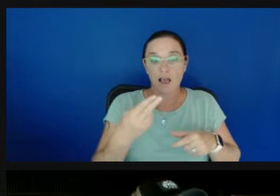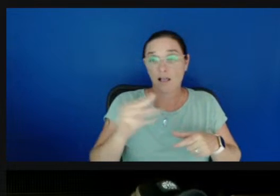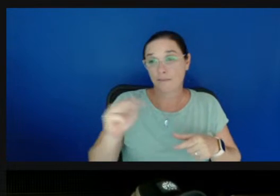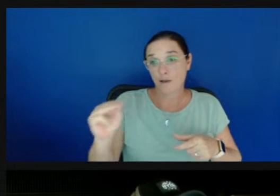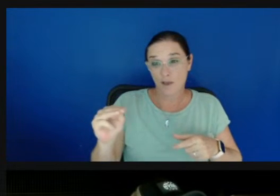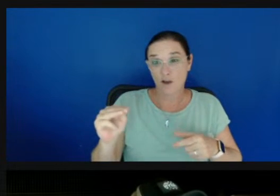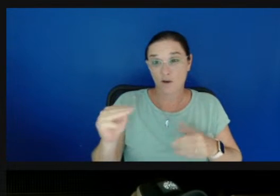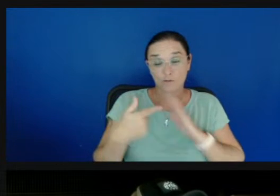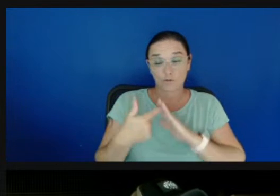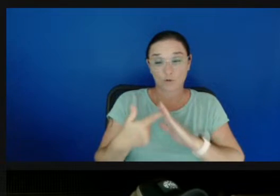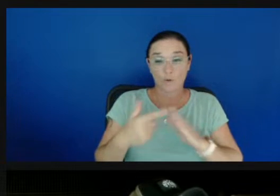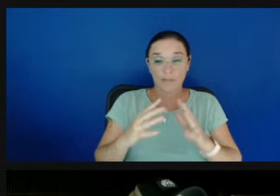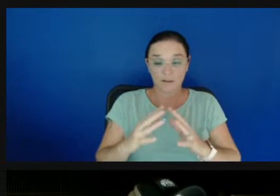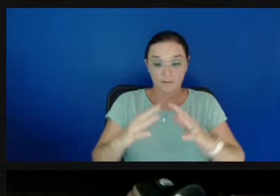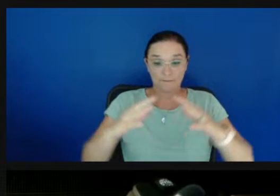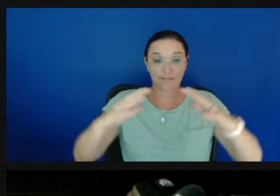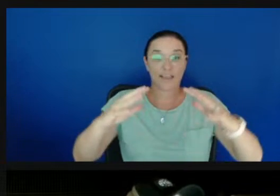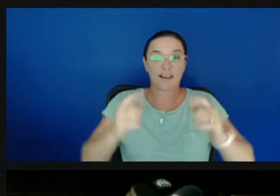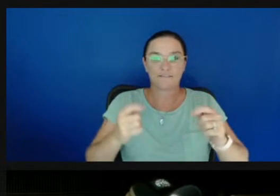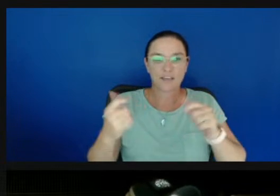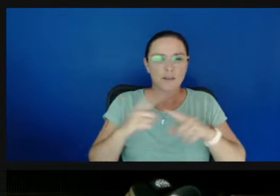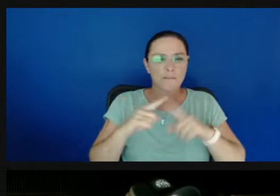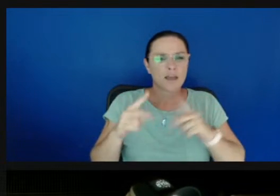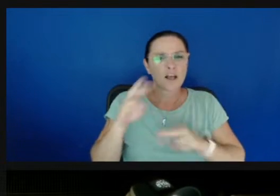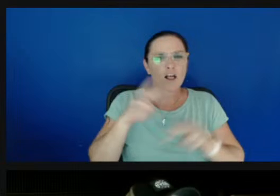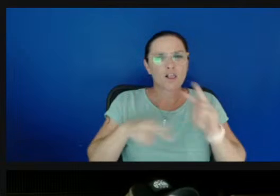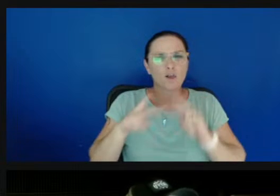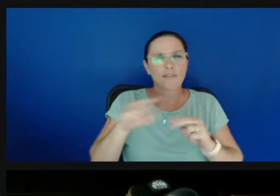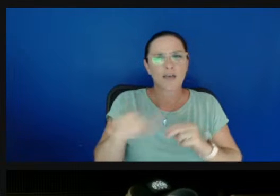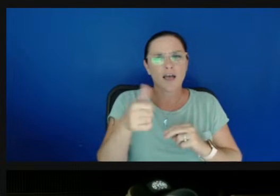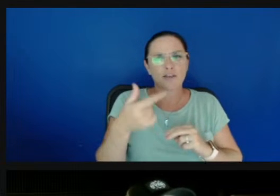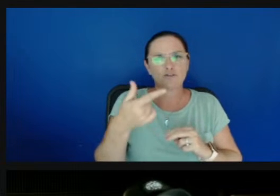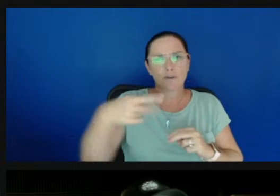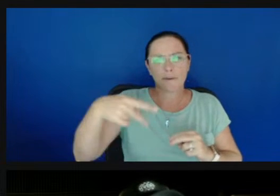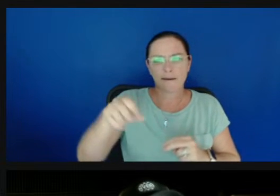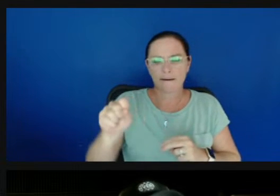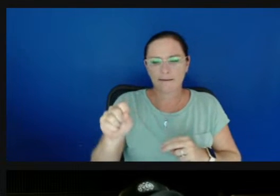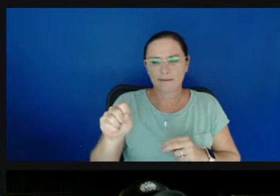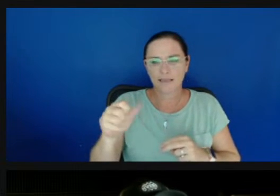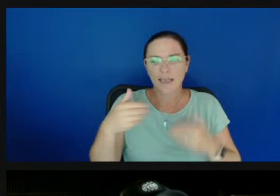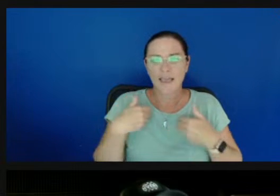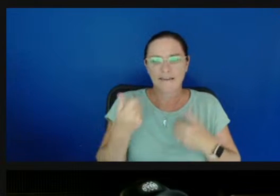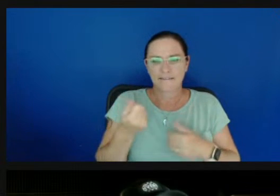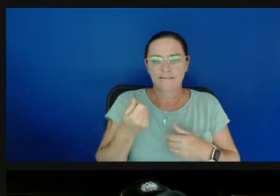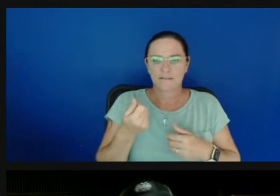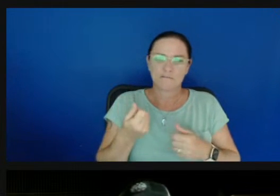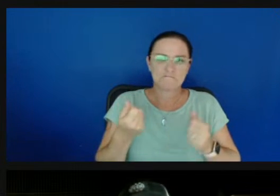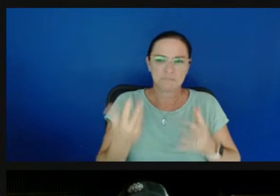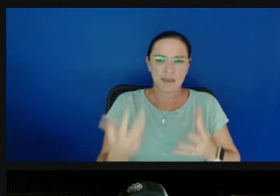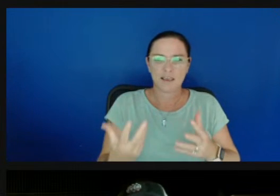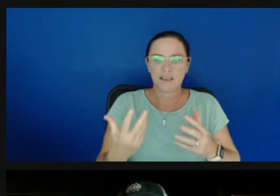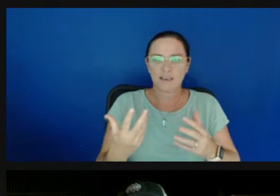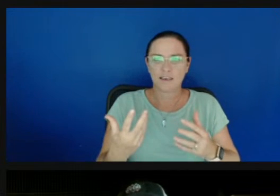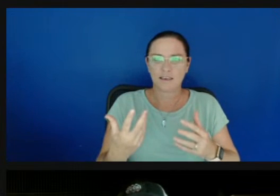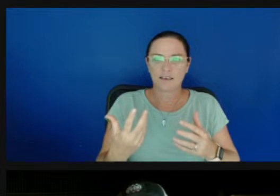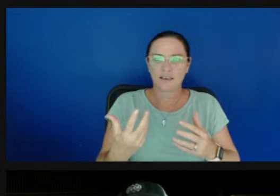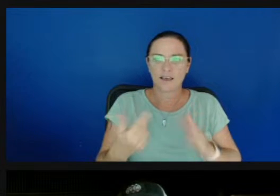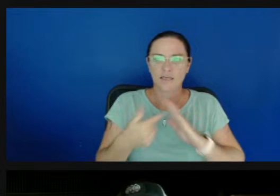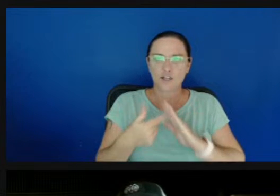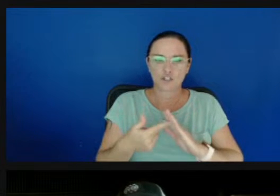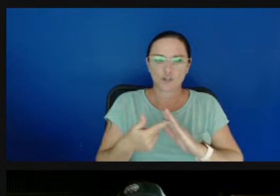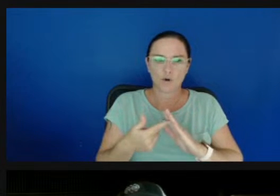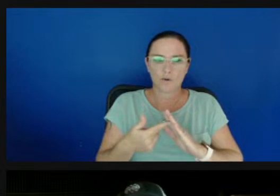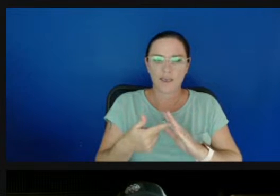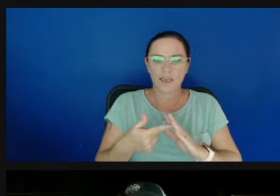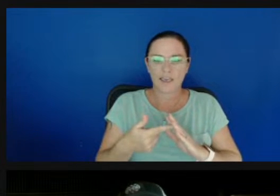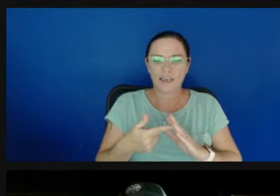fast. But when I look at some of the other GPS signals across the board, there's quite a few that are showing a little bit of, I'll call it